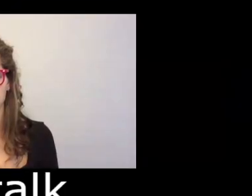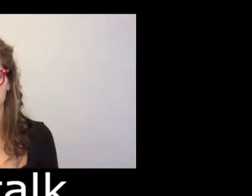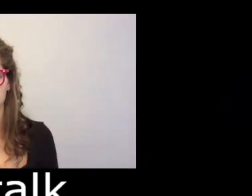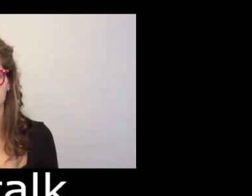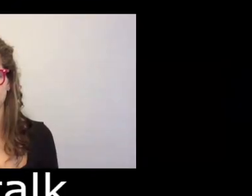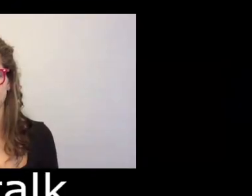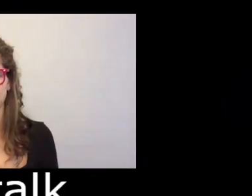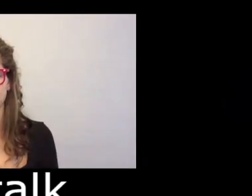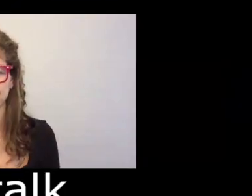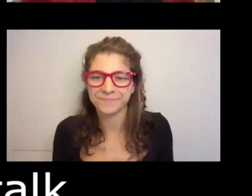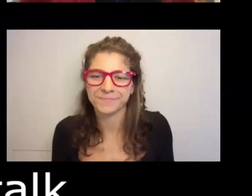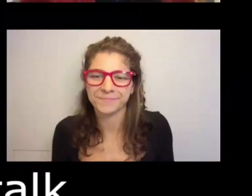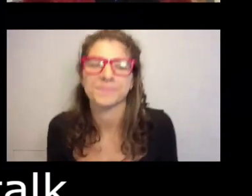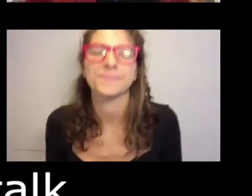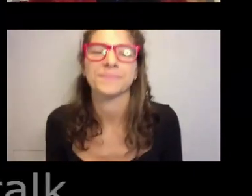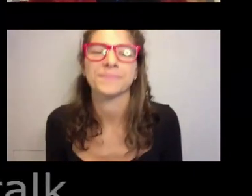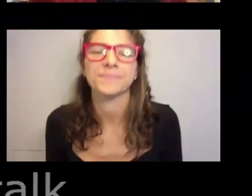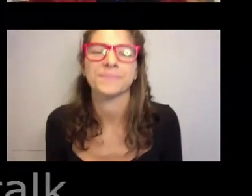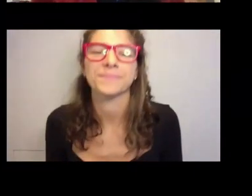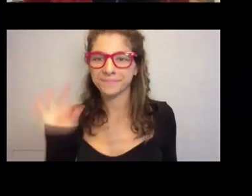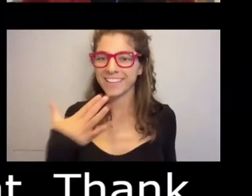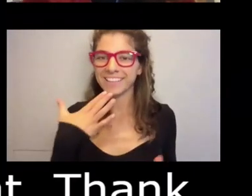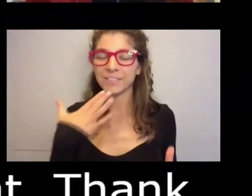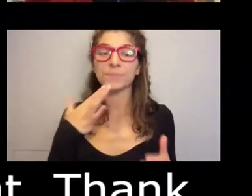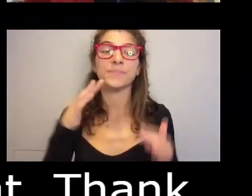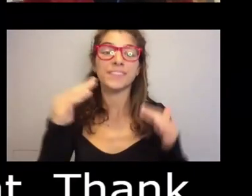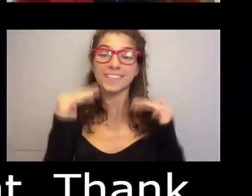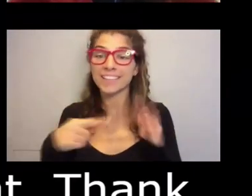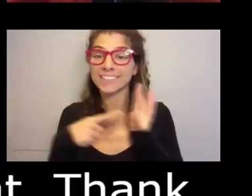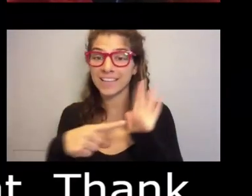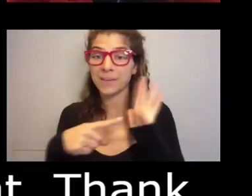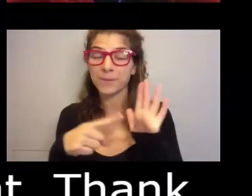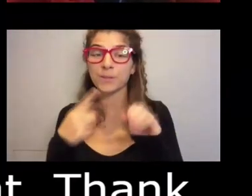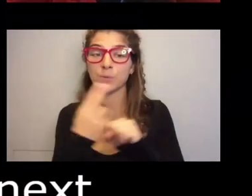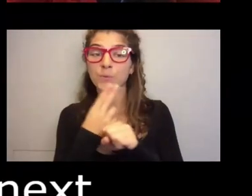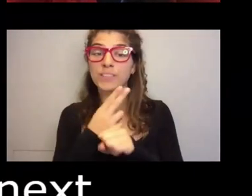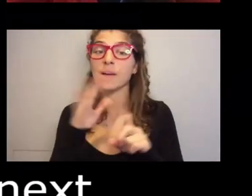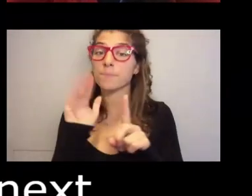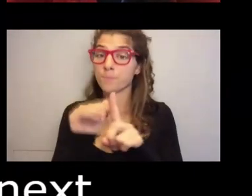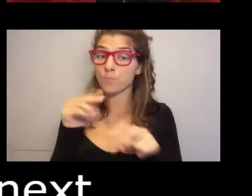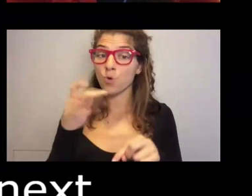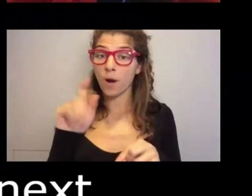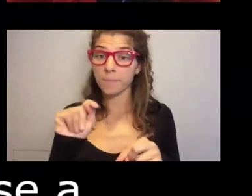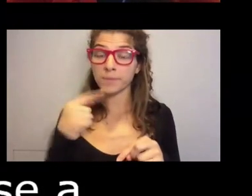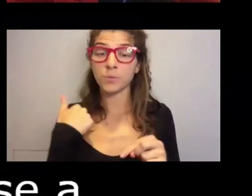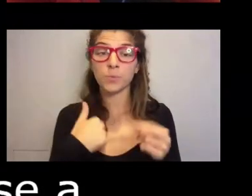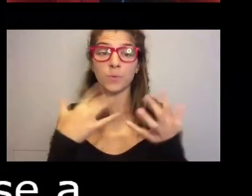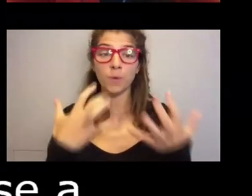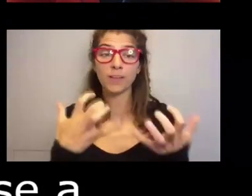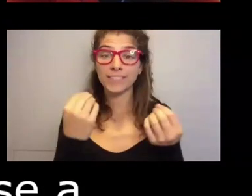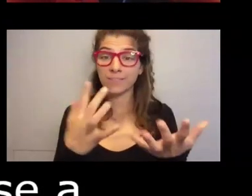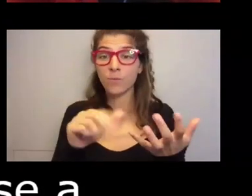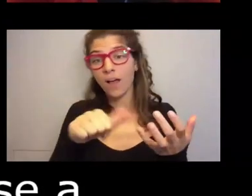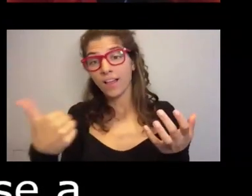Great. Thank you, Saki. All right. Our next example does actually use a prompt, but we wanted to give